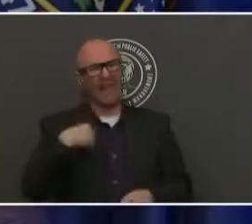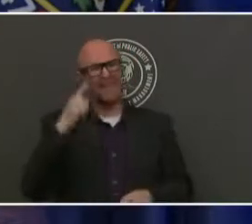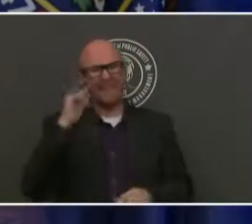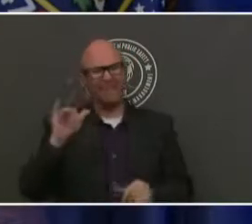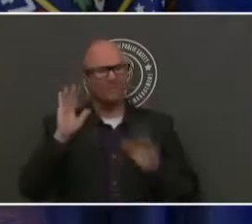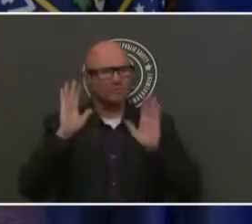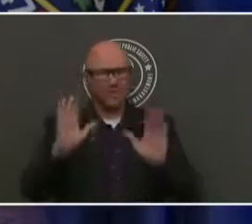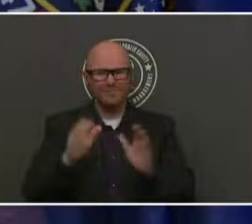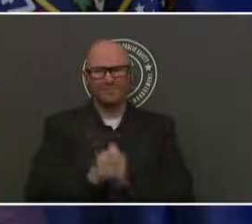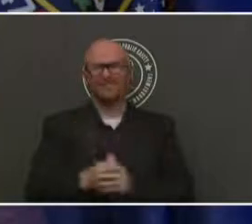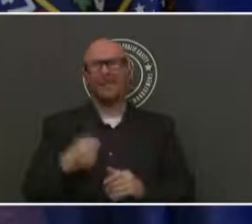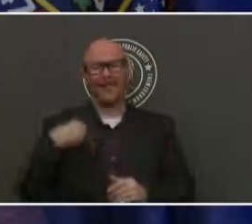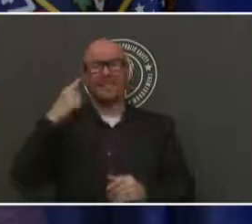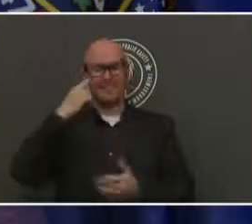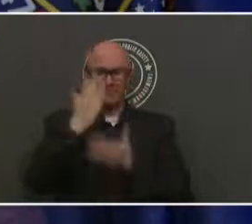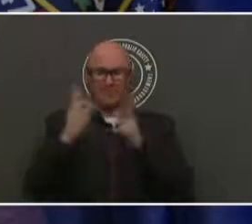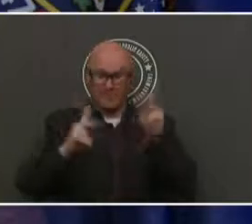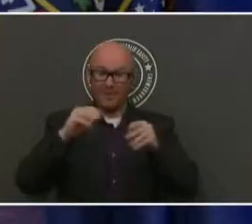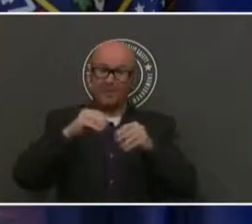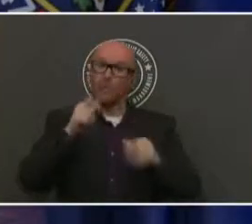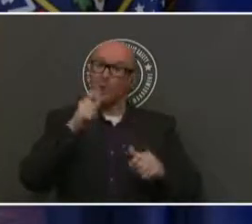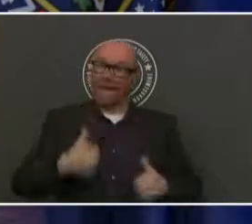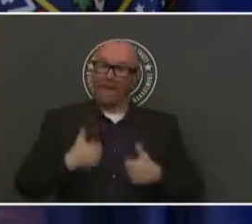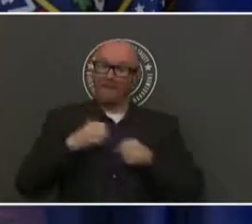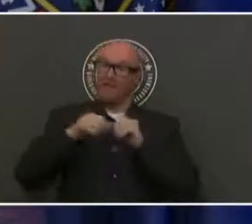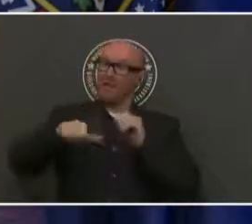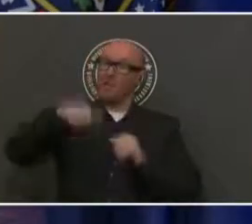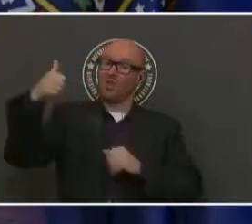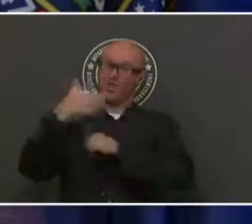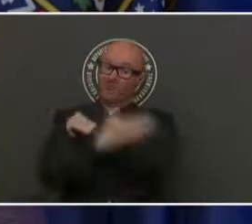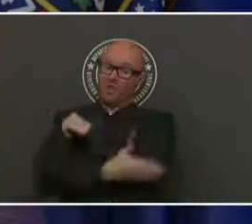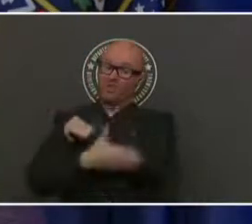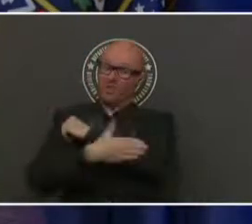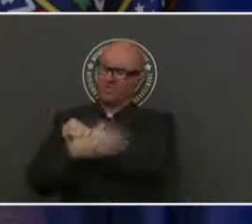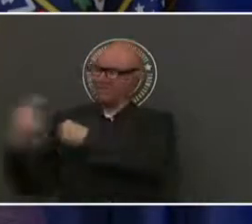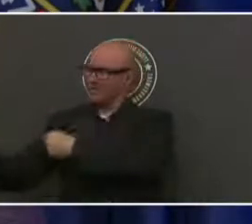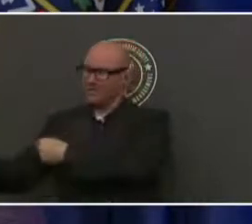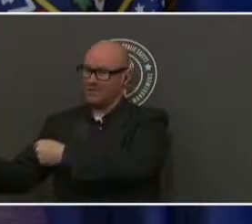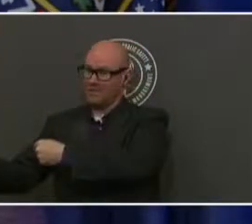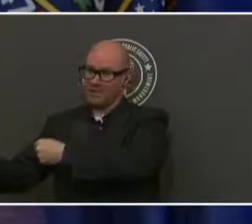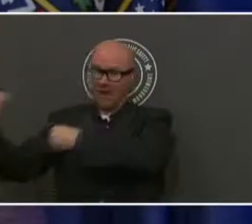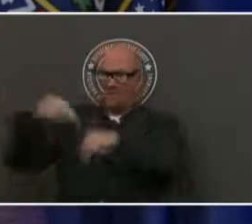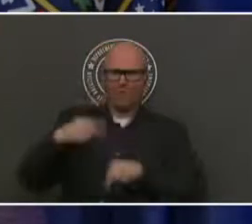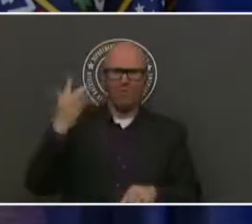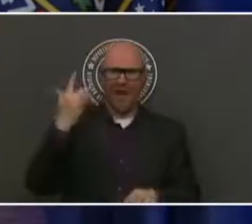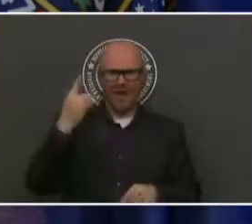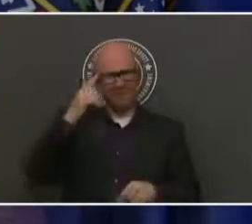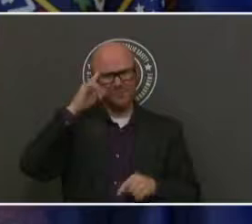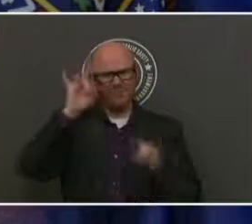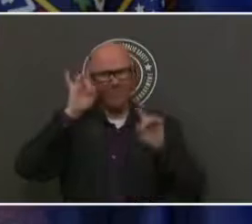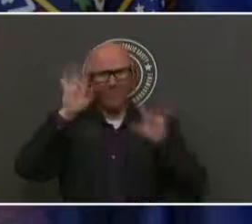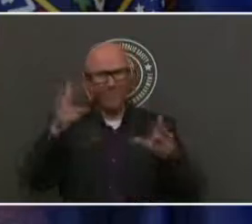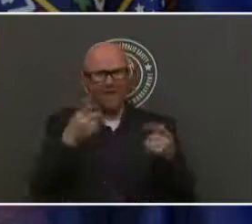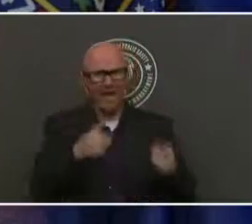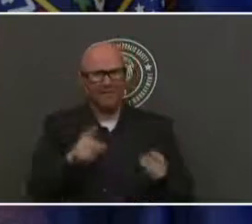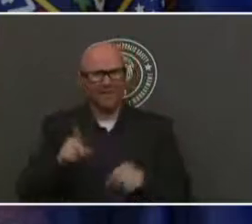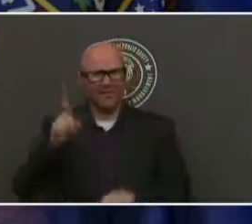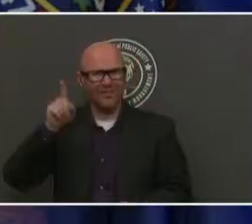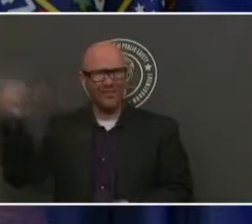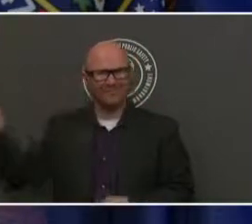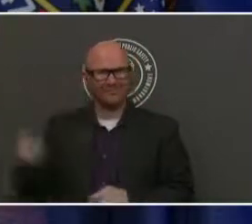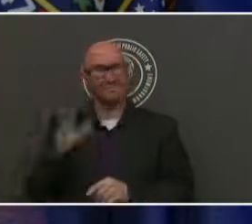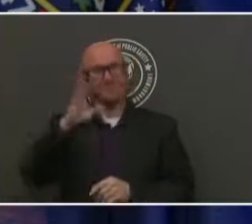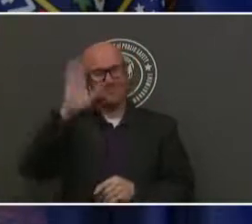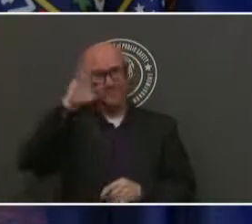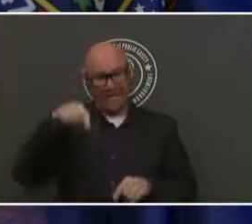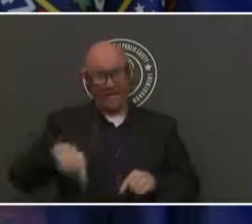acts in their country. We are a state that was founded by political refugees, including my own